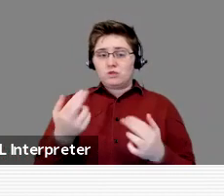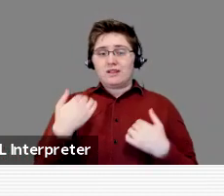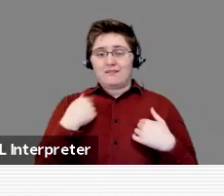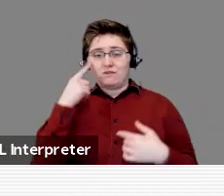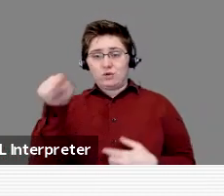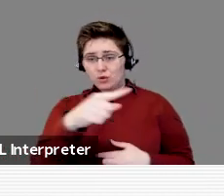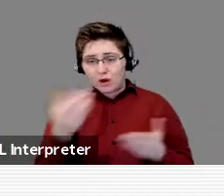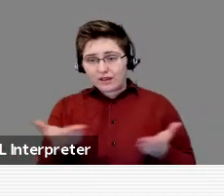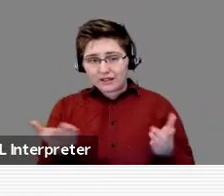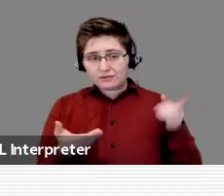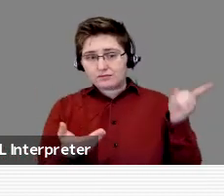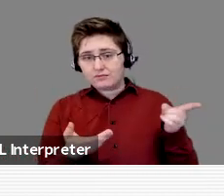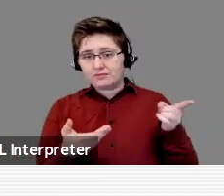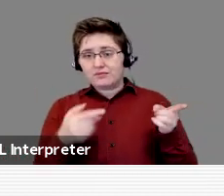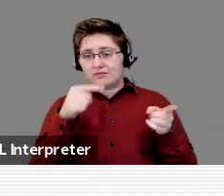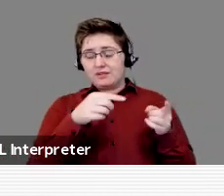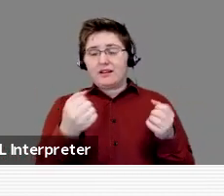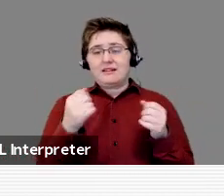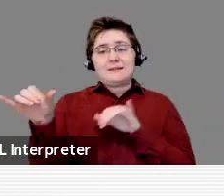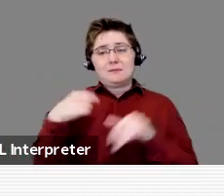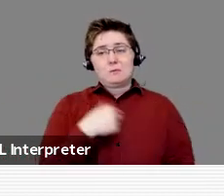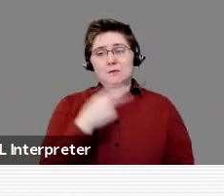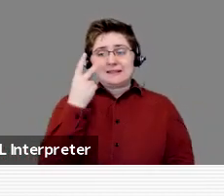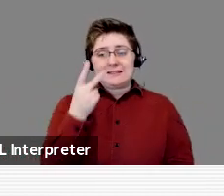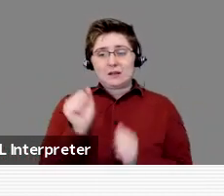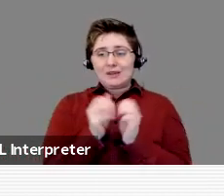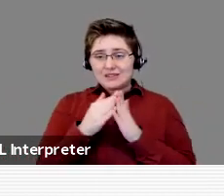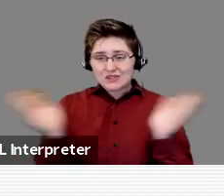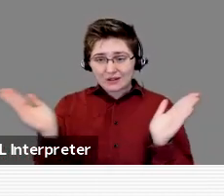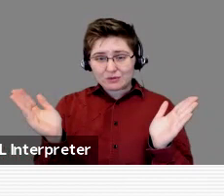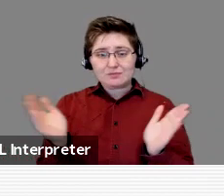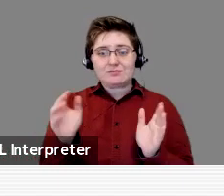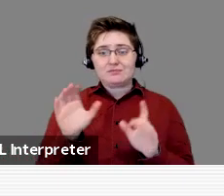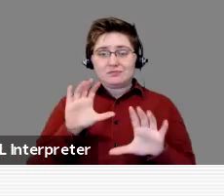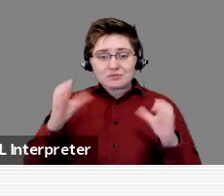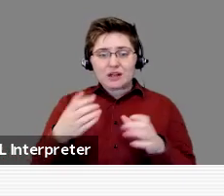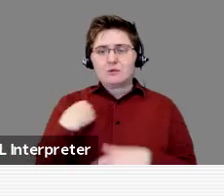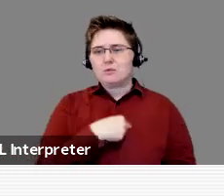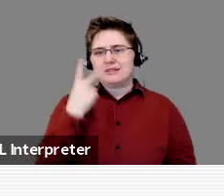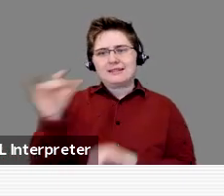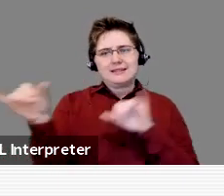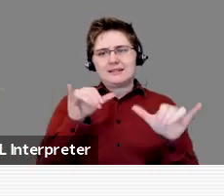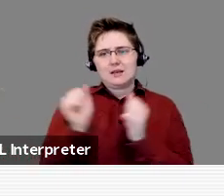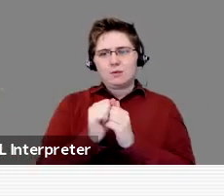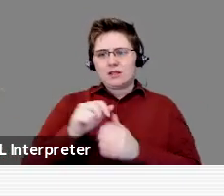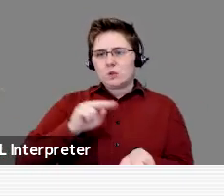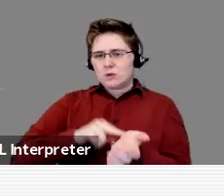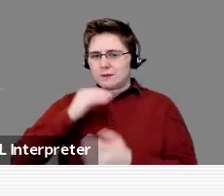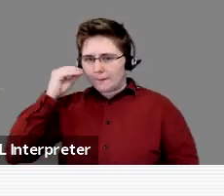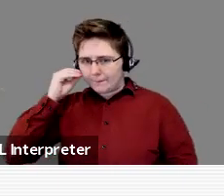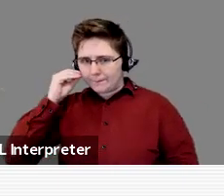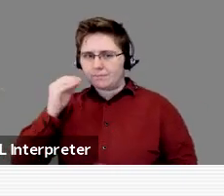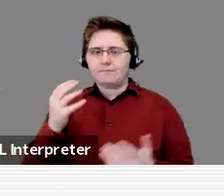that very much like we're seeing in the general population, we're seeing the same racial disparities even in nursing homes. And so